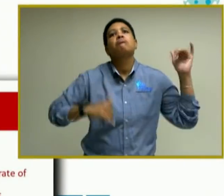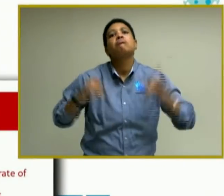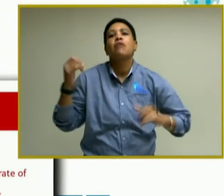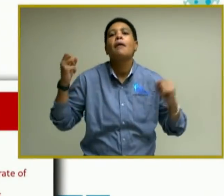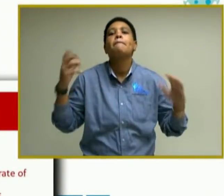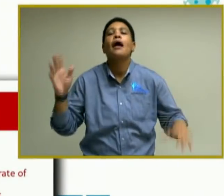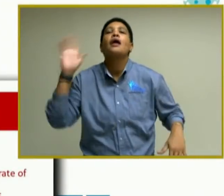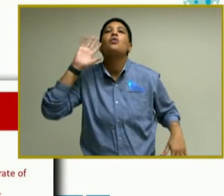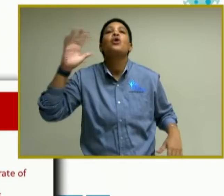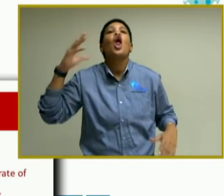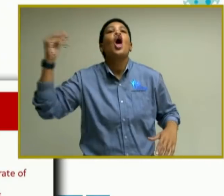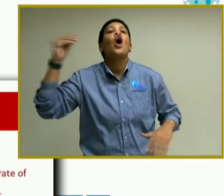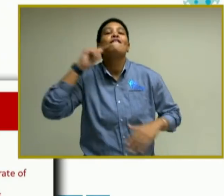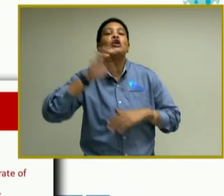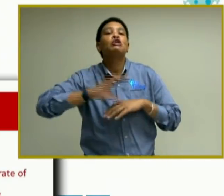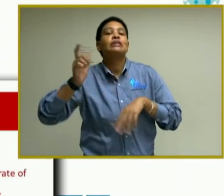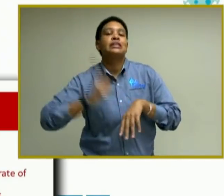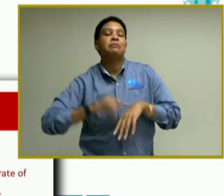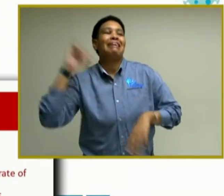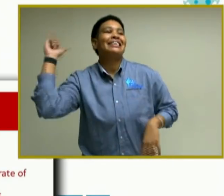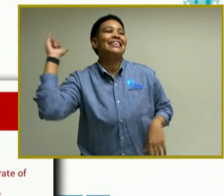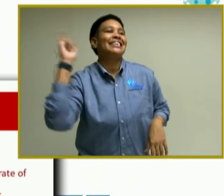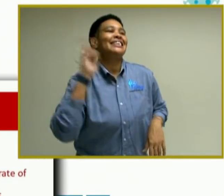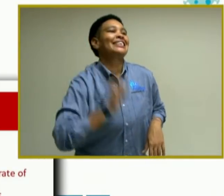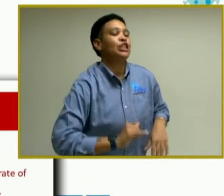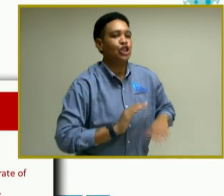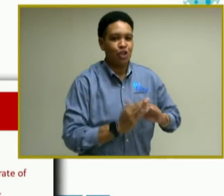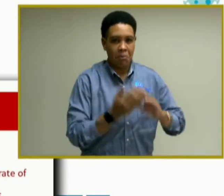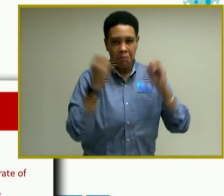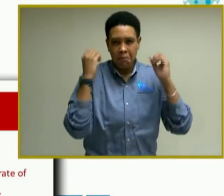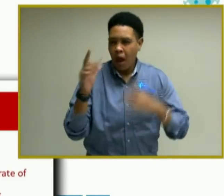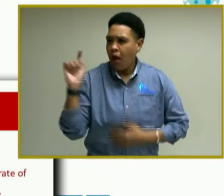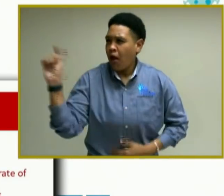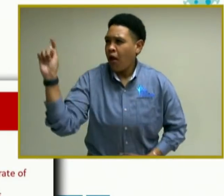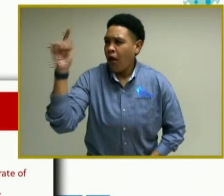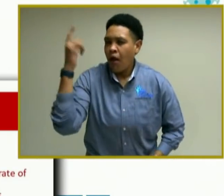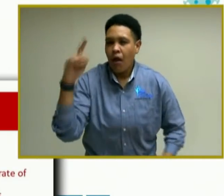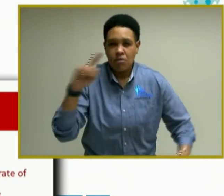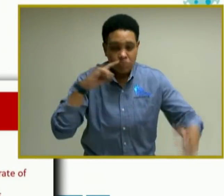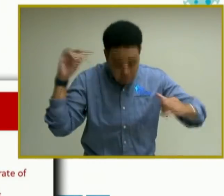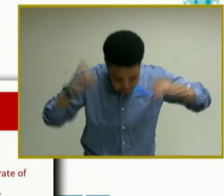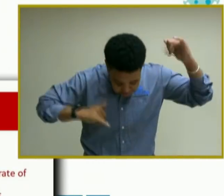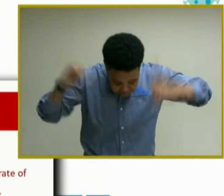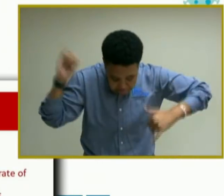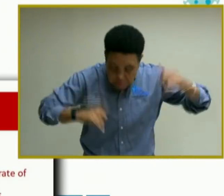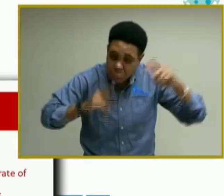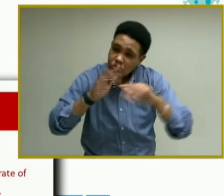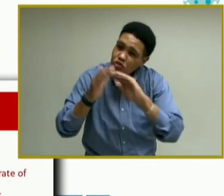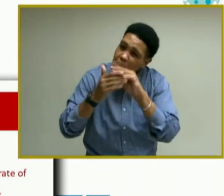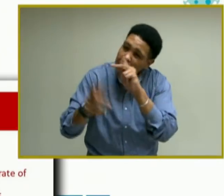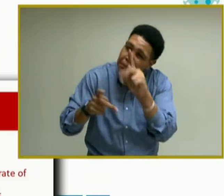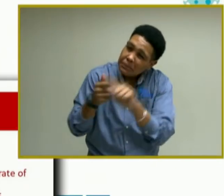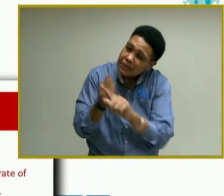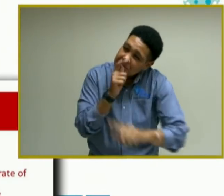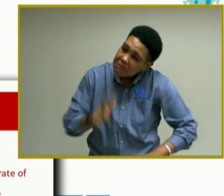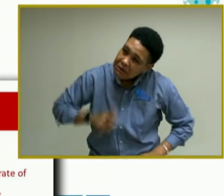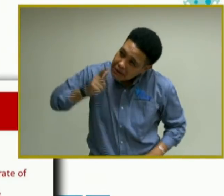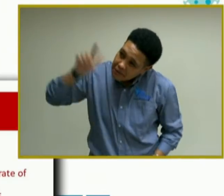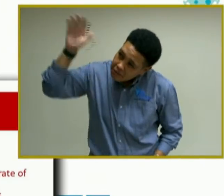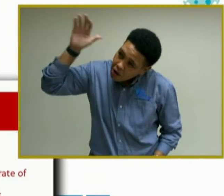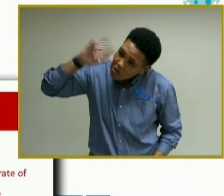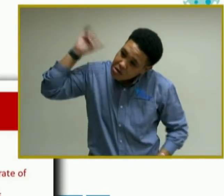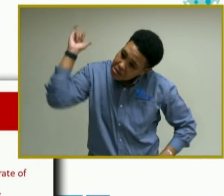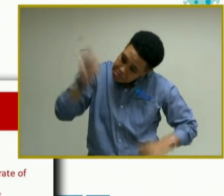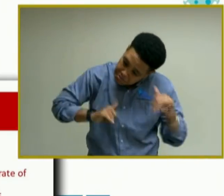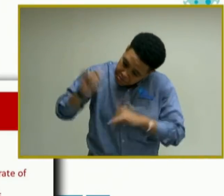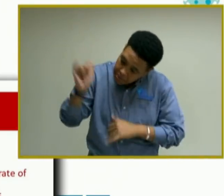be returning to Jamaica. And generally, the amount of travel for Jamaicans, persons living overseas, coming